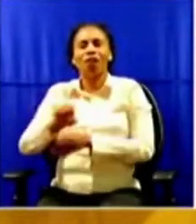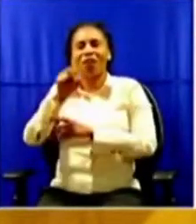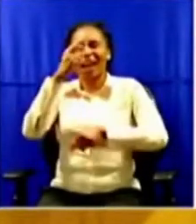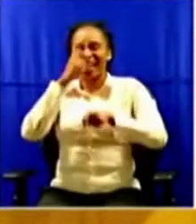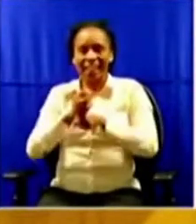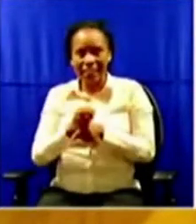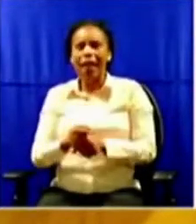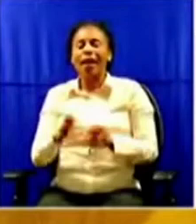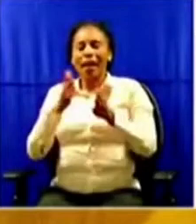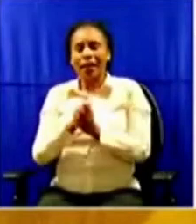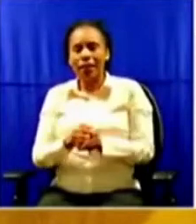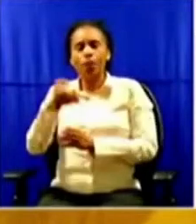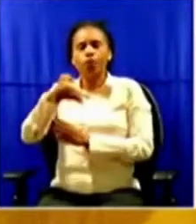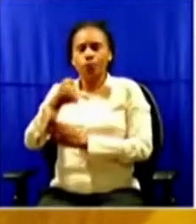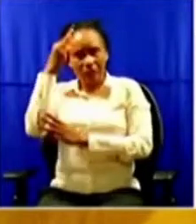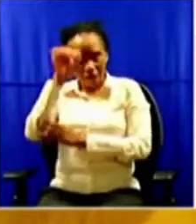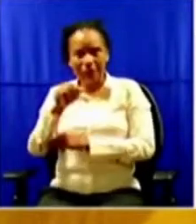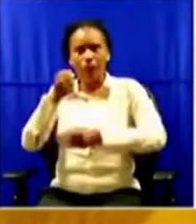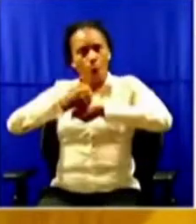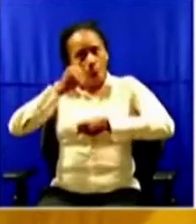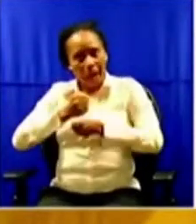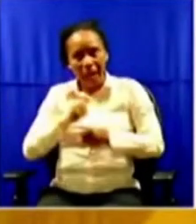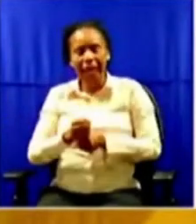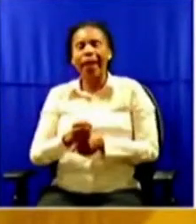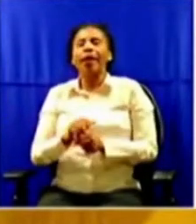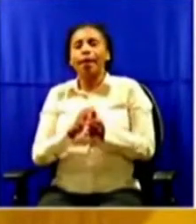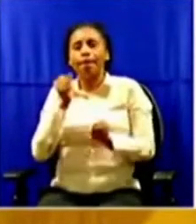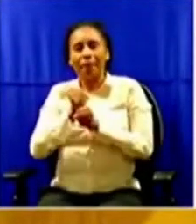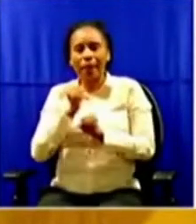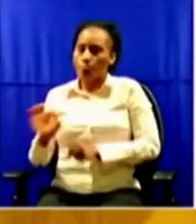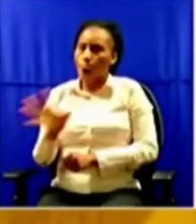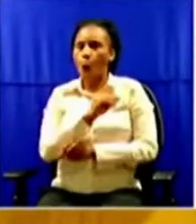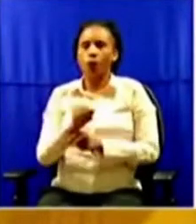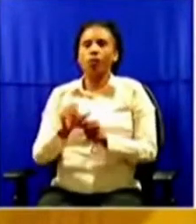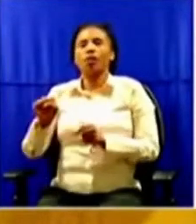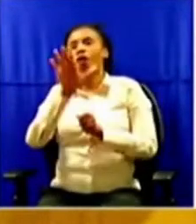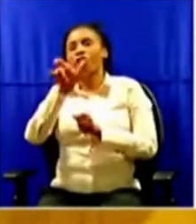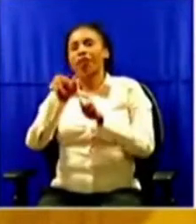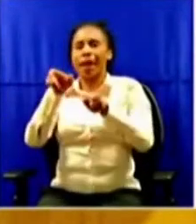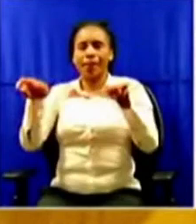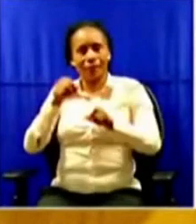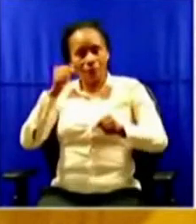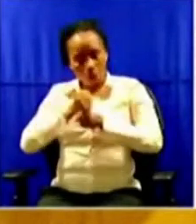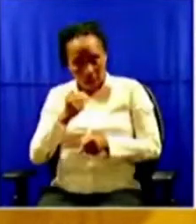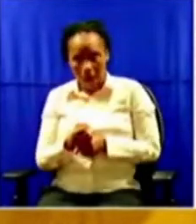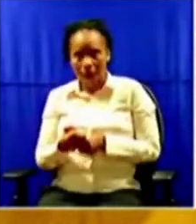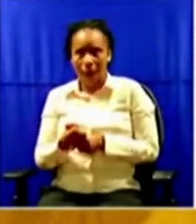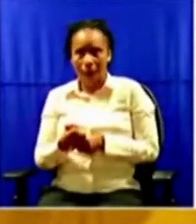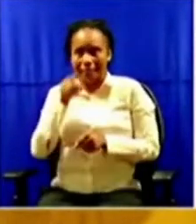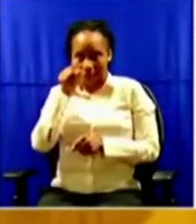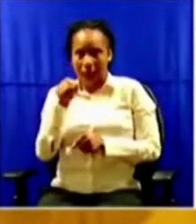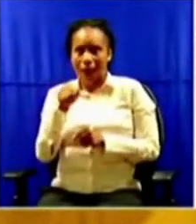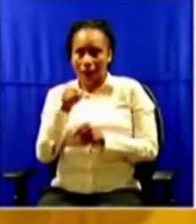into work. We can show South Africa what is possible if government actually worked.